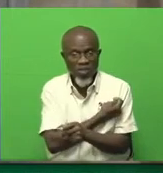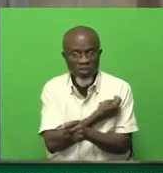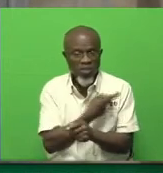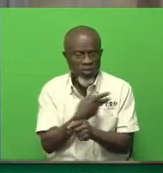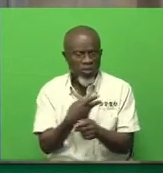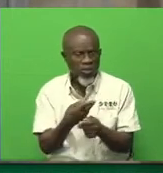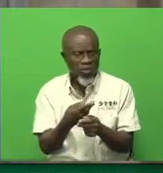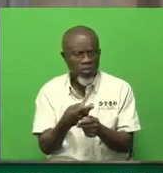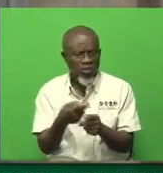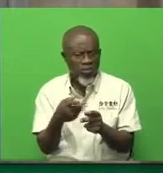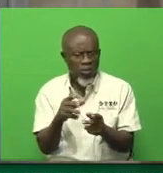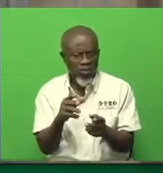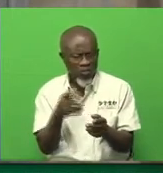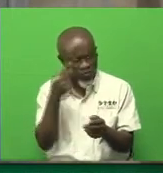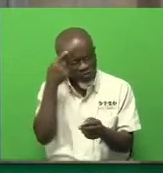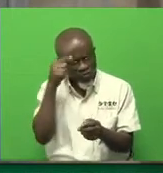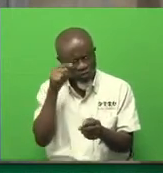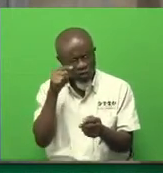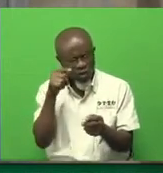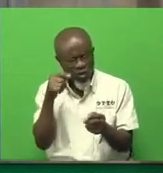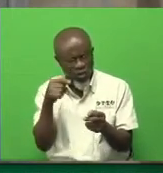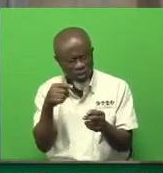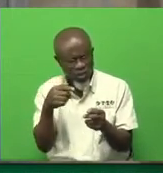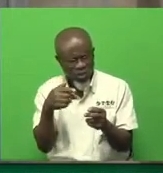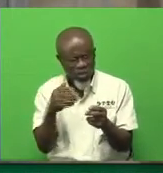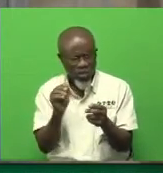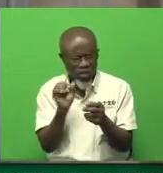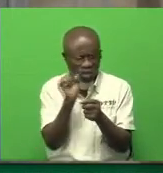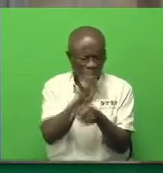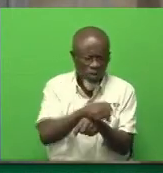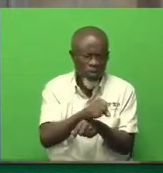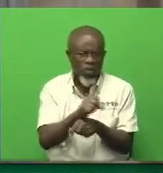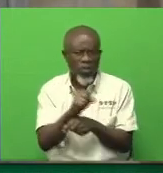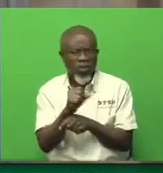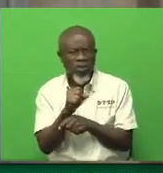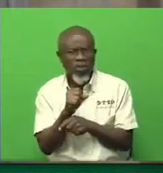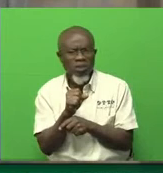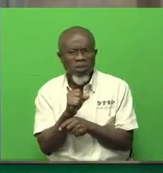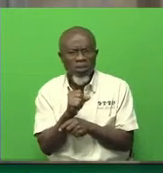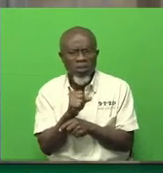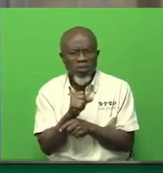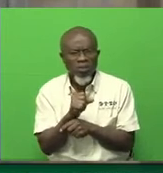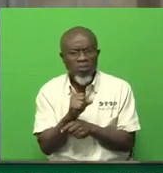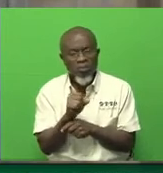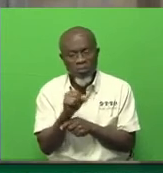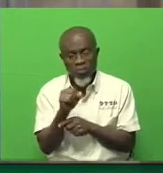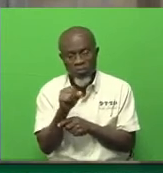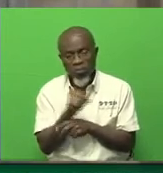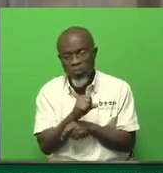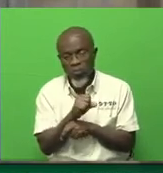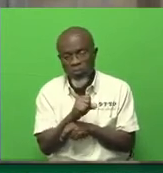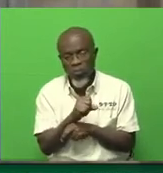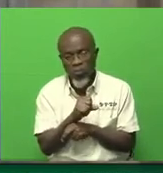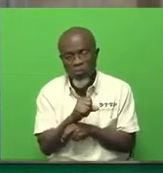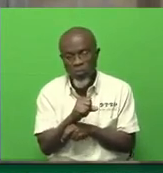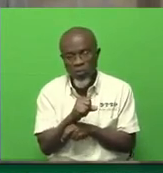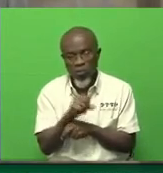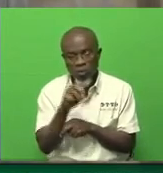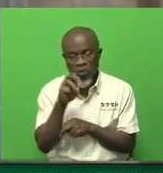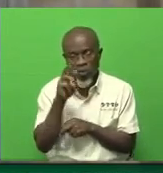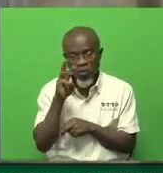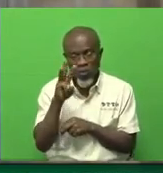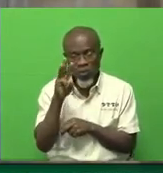Wuhan strain are not against now dominant and extremely contagious omnicron so variant ba4 and